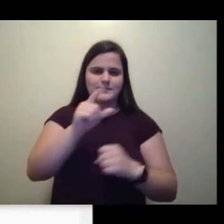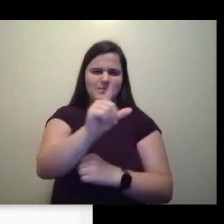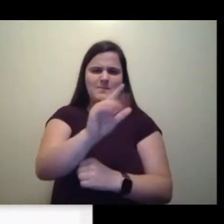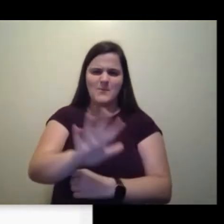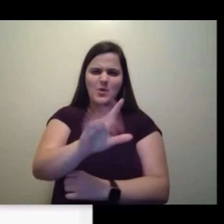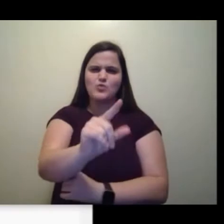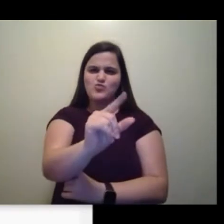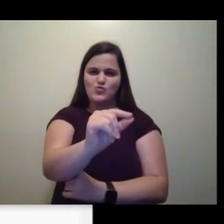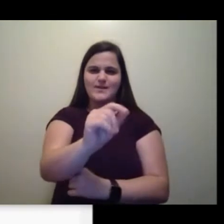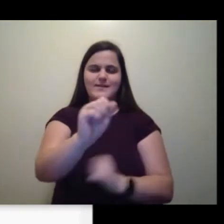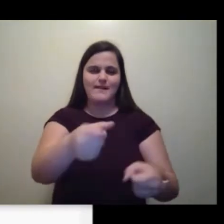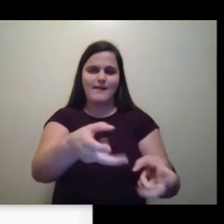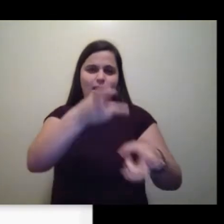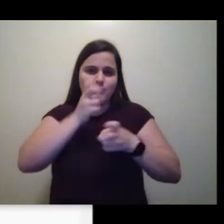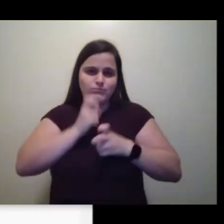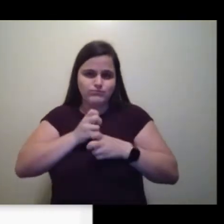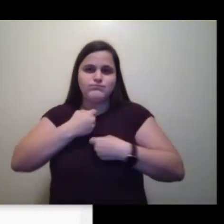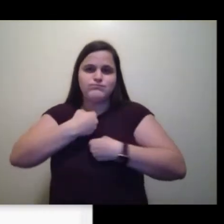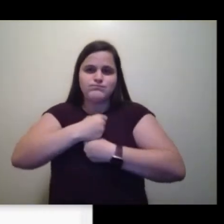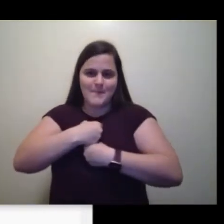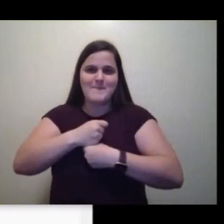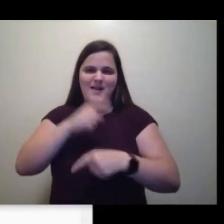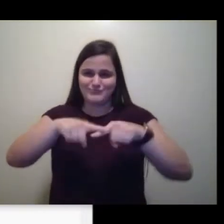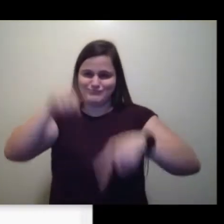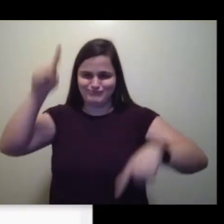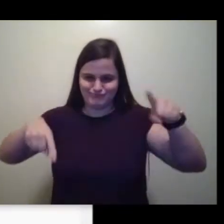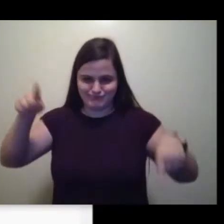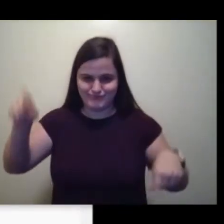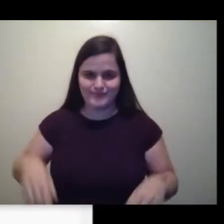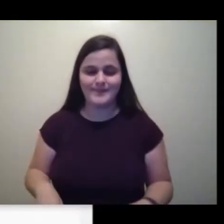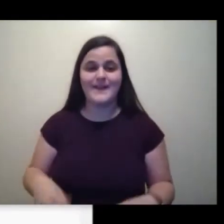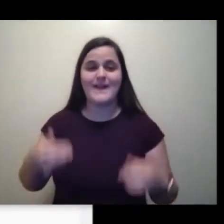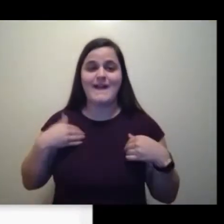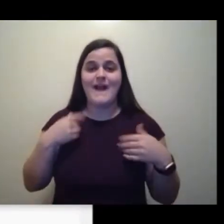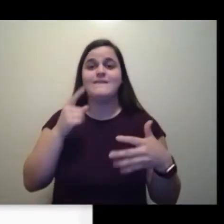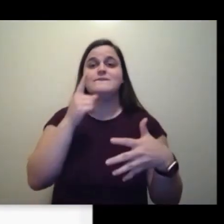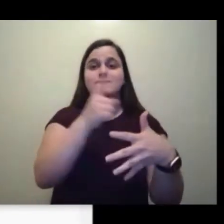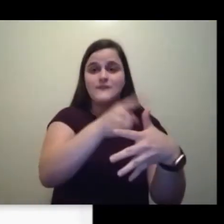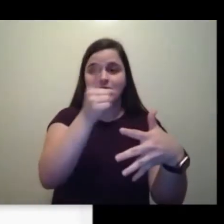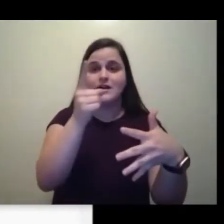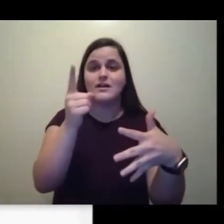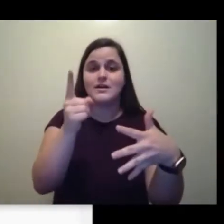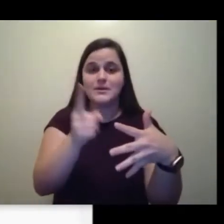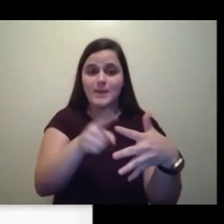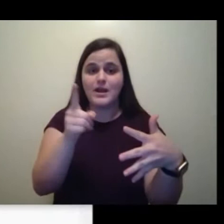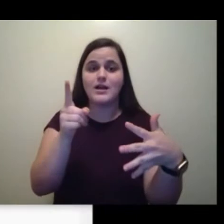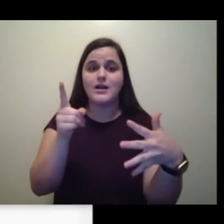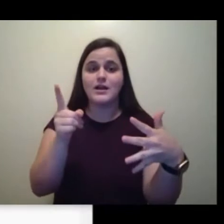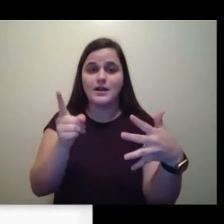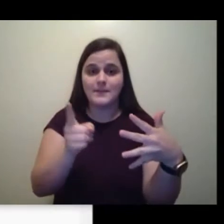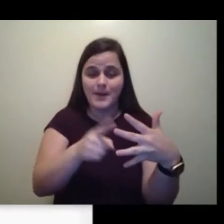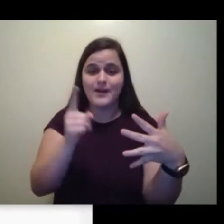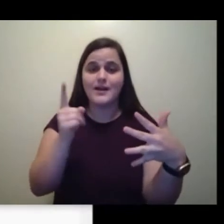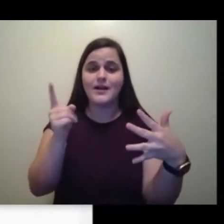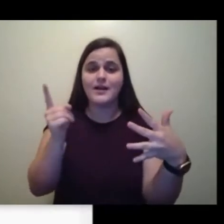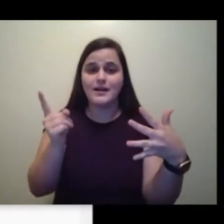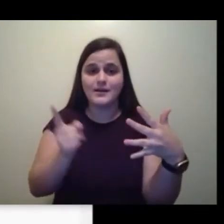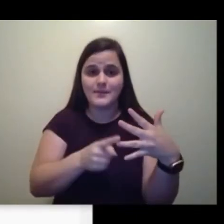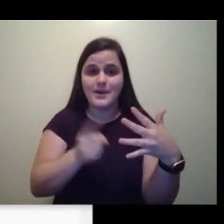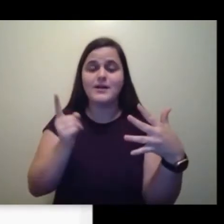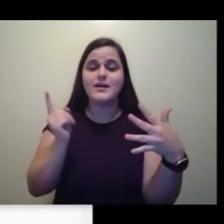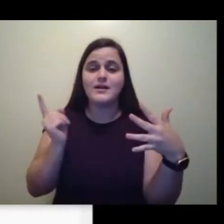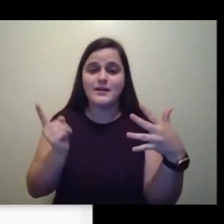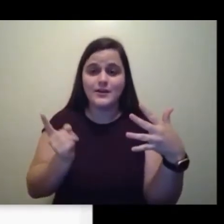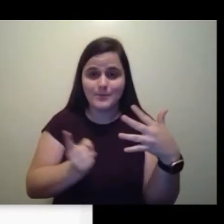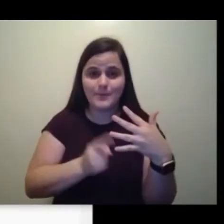protein. They include alanine, arginine, asparagine, aspartic acid, cysteine,